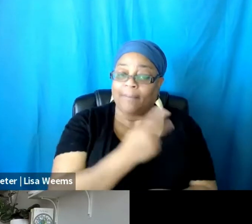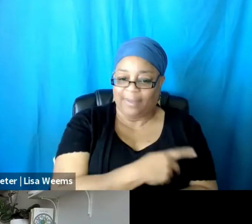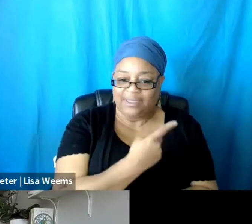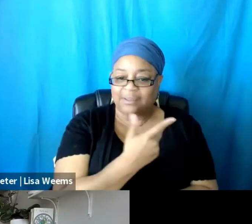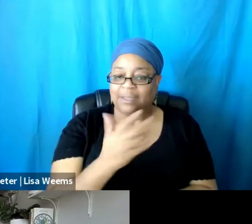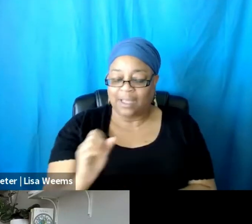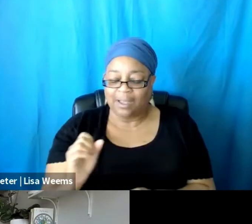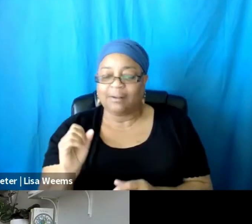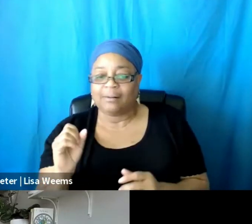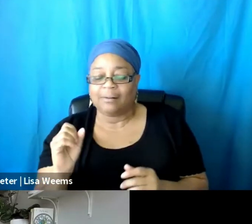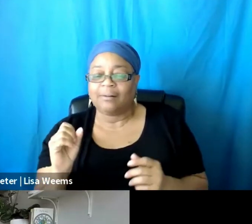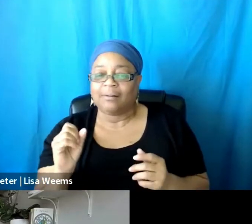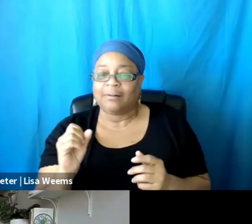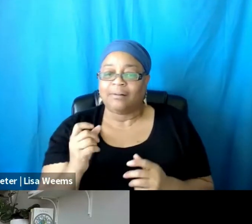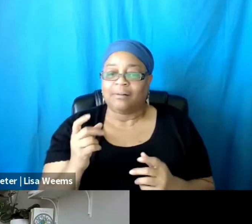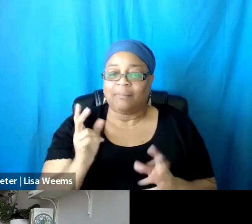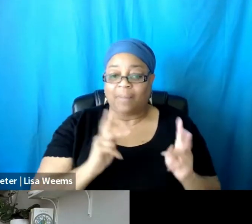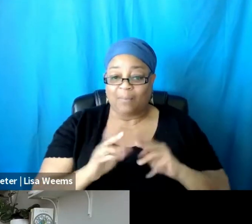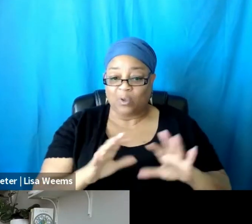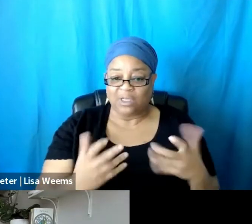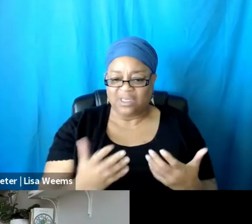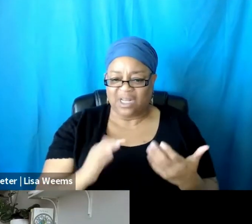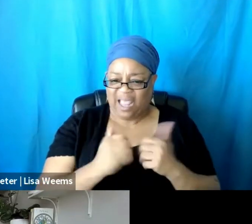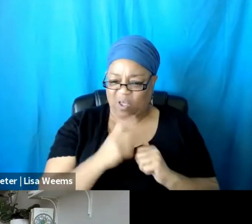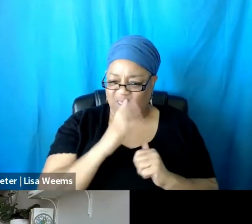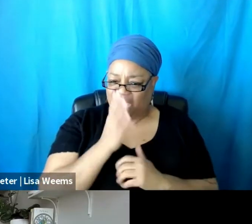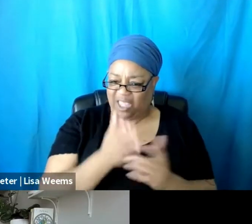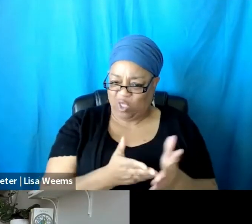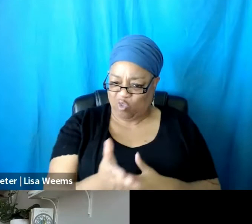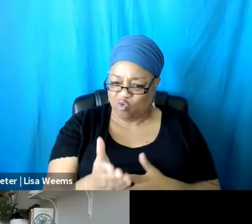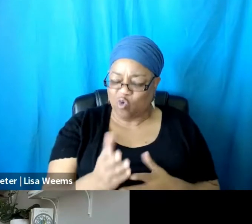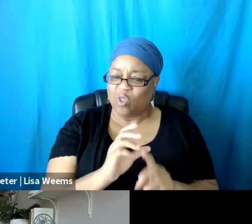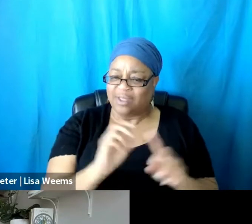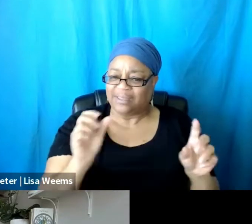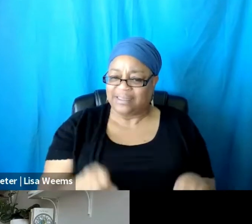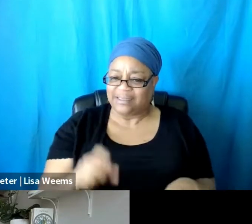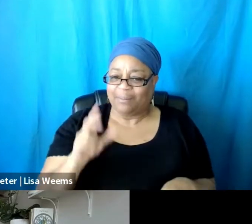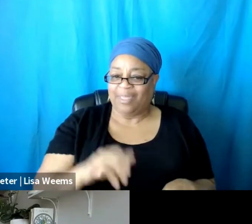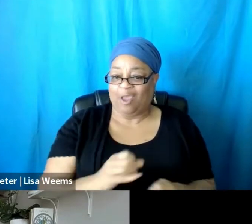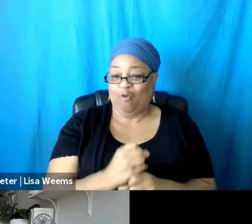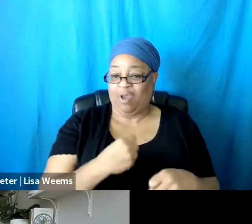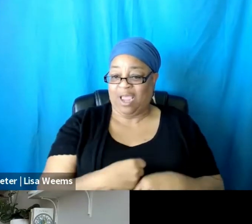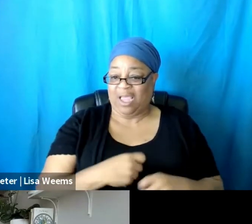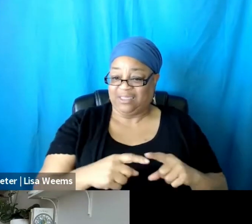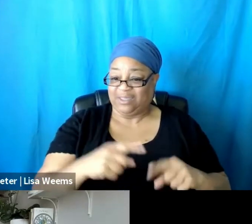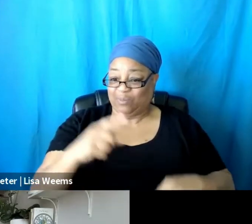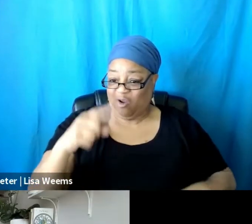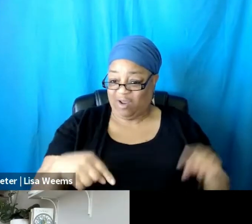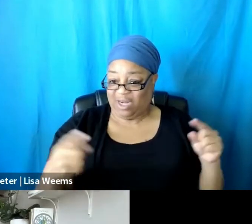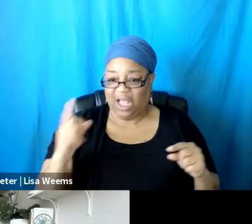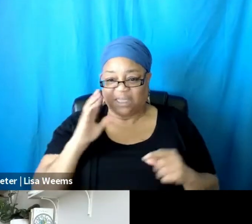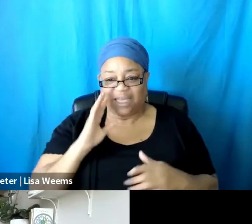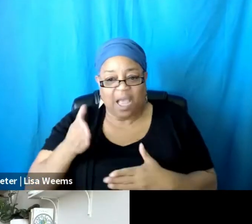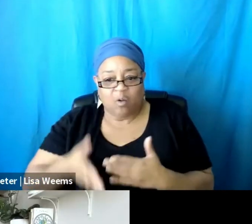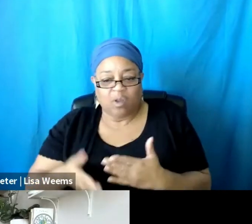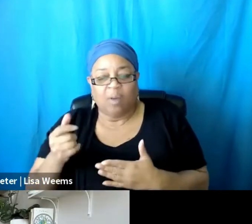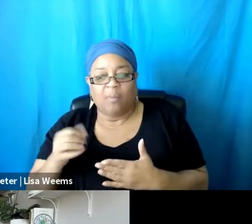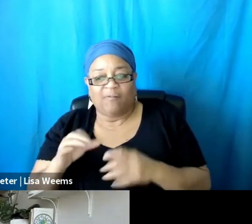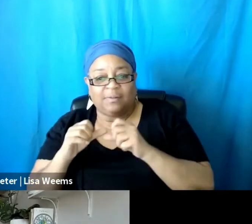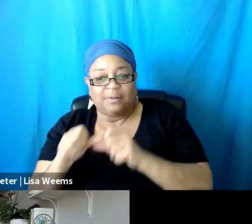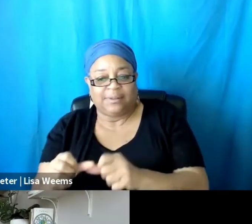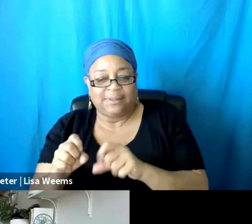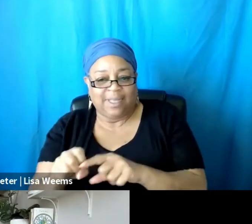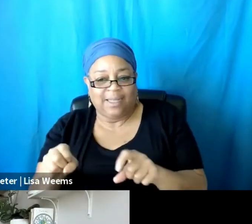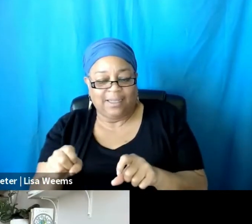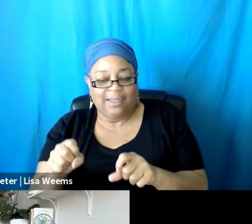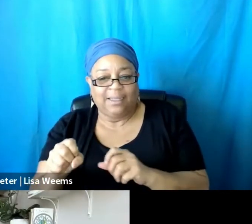populations, and how they are navigating the system that is creating disparities as an outcome of the steady state that again is